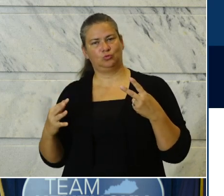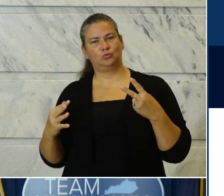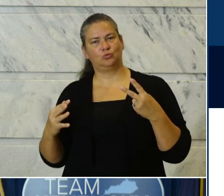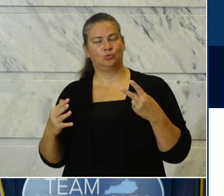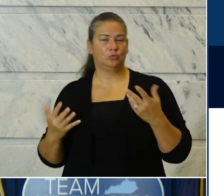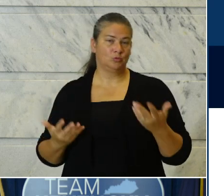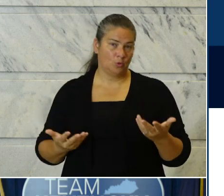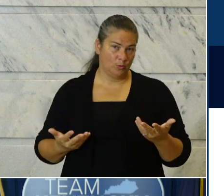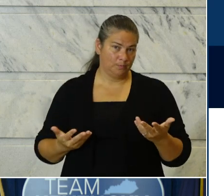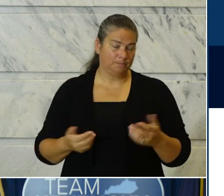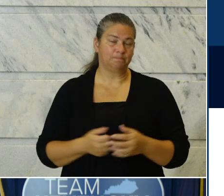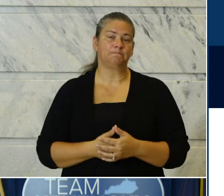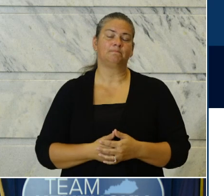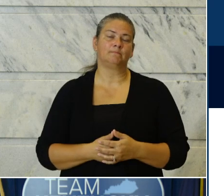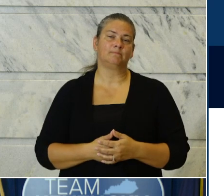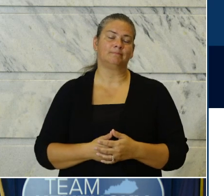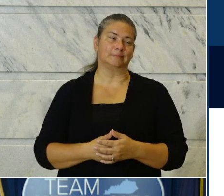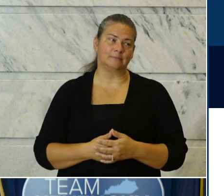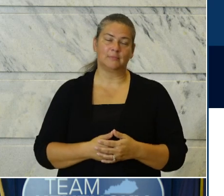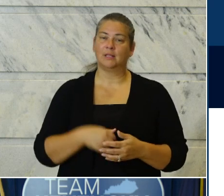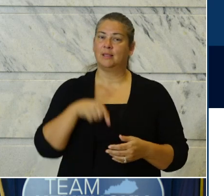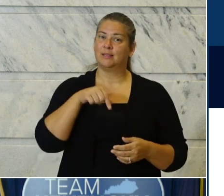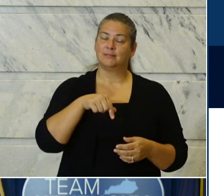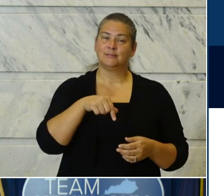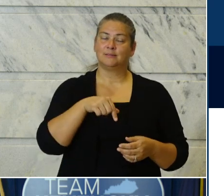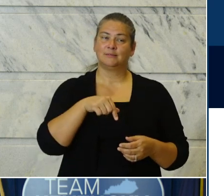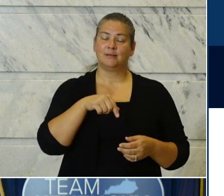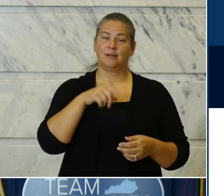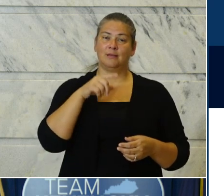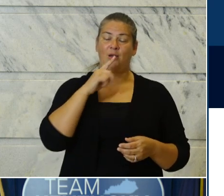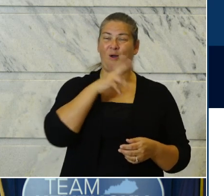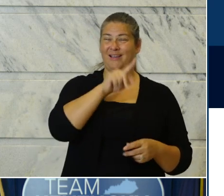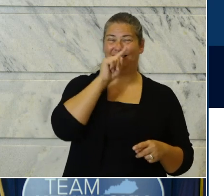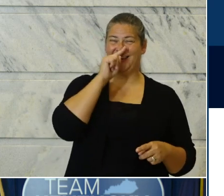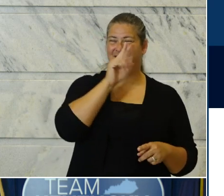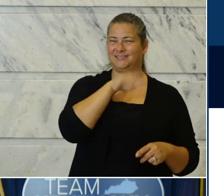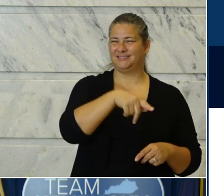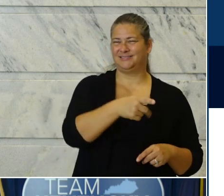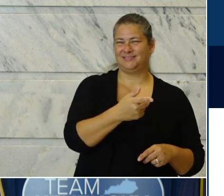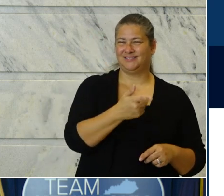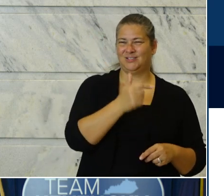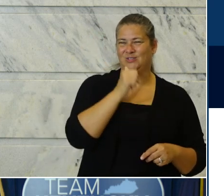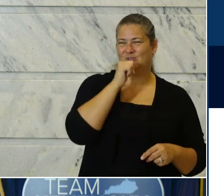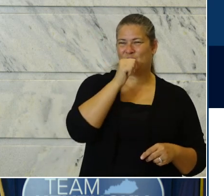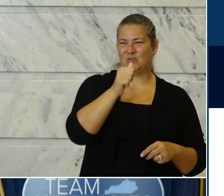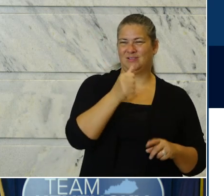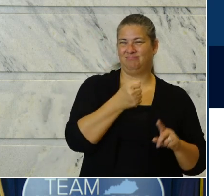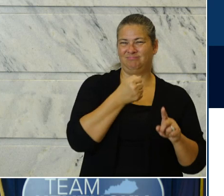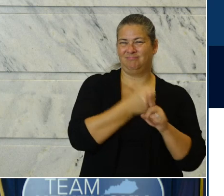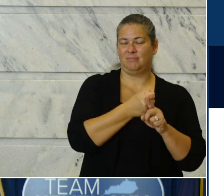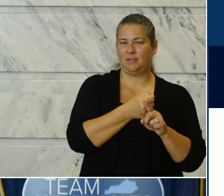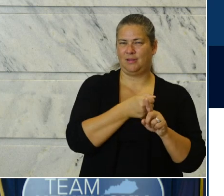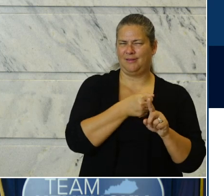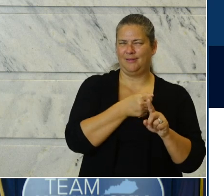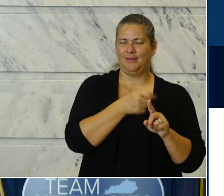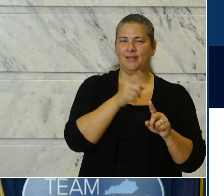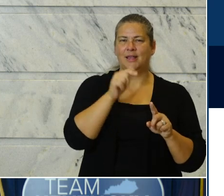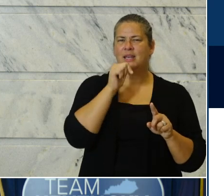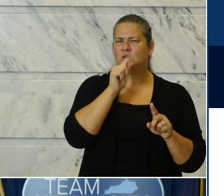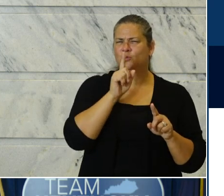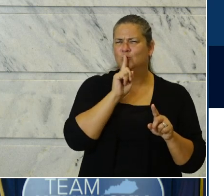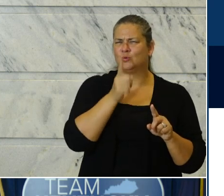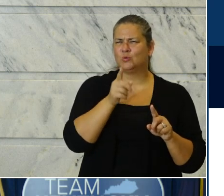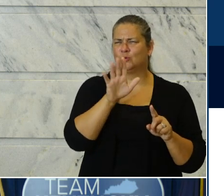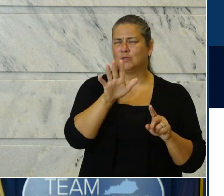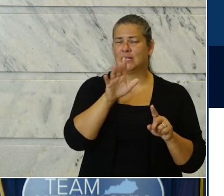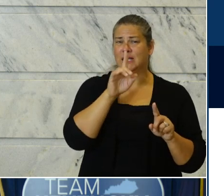So again, this isn't just well, kids don't have adverse effects, and that's not true. That's people saying that kids